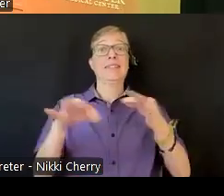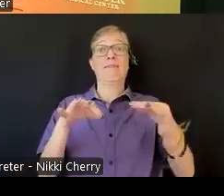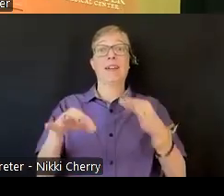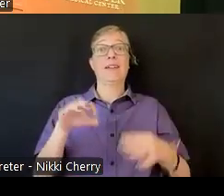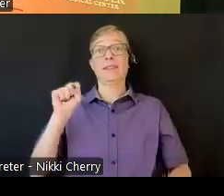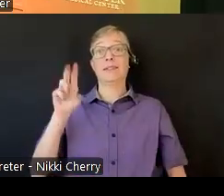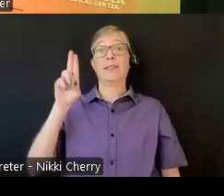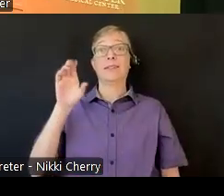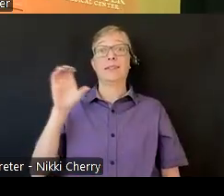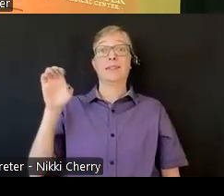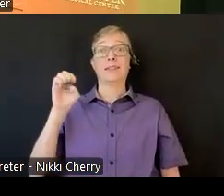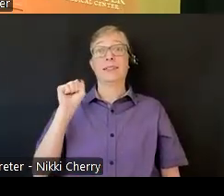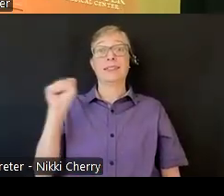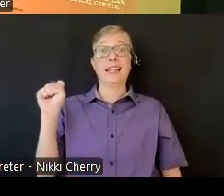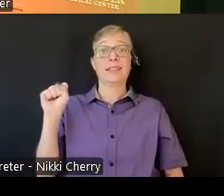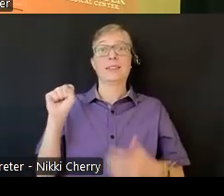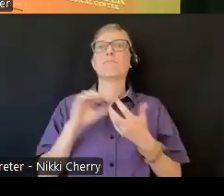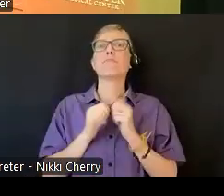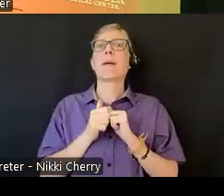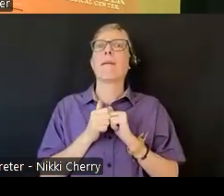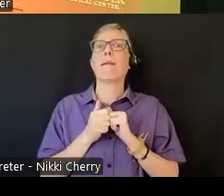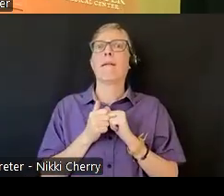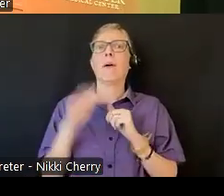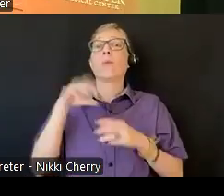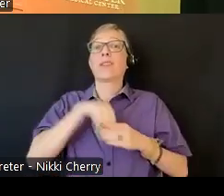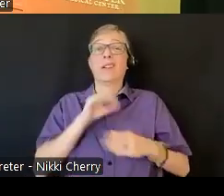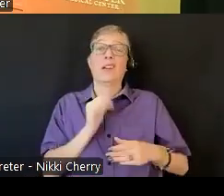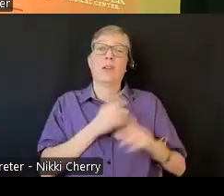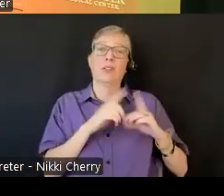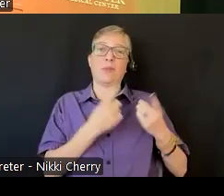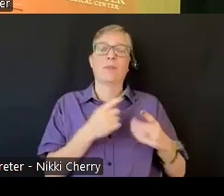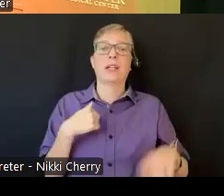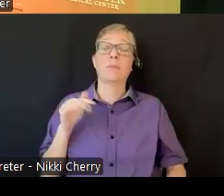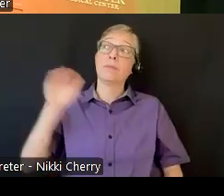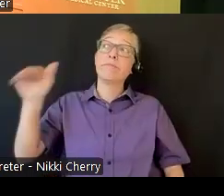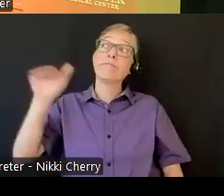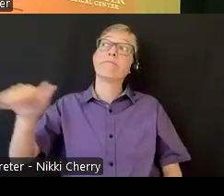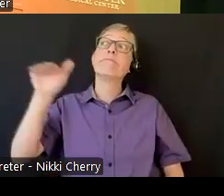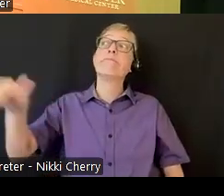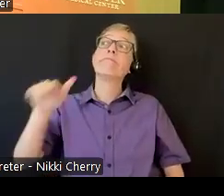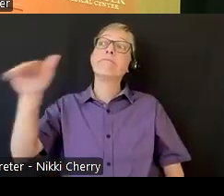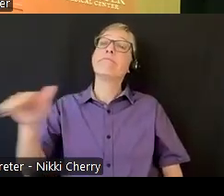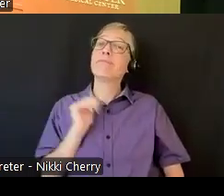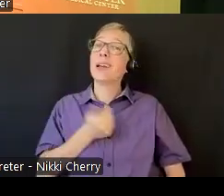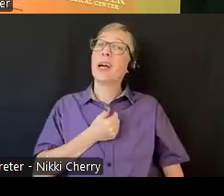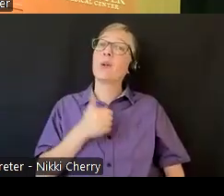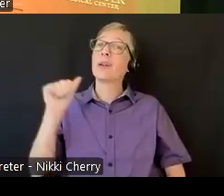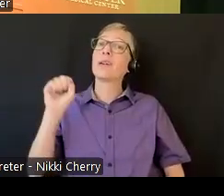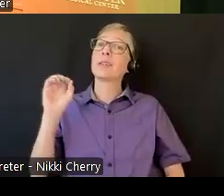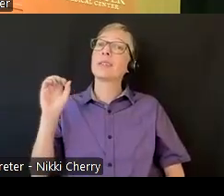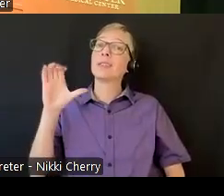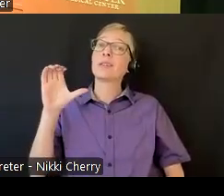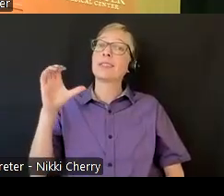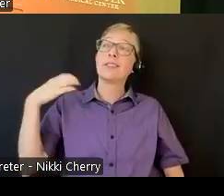department? So this is something that I've been hounding our associate chairs, everybody,